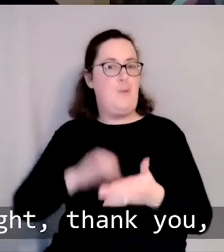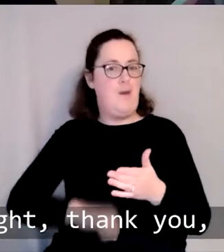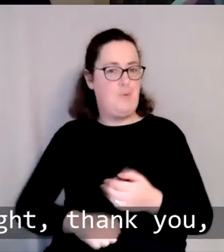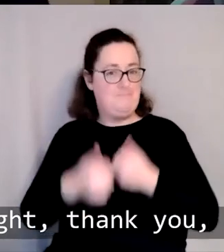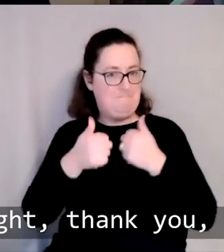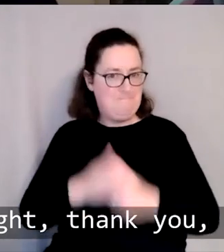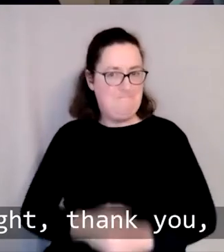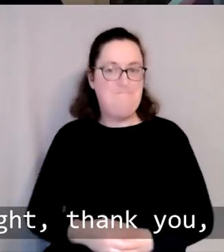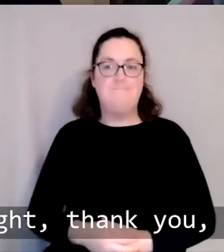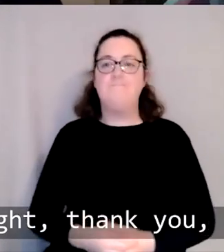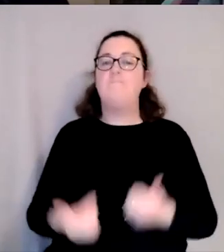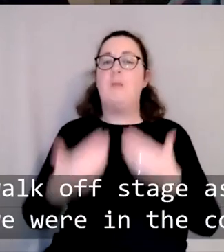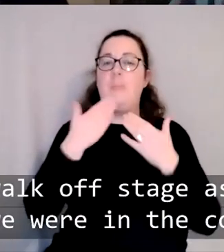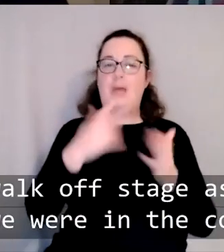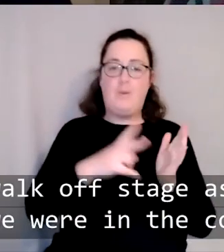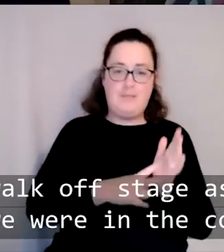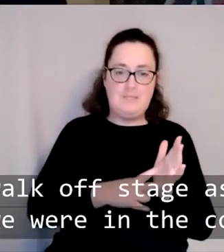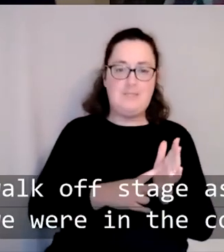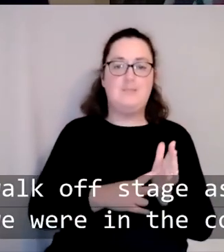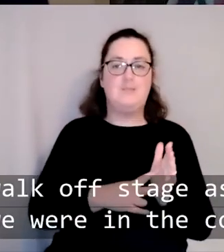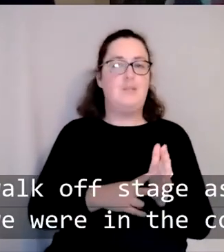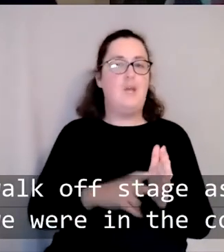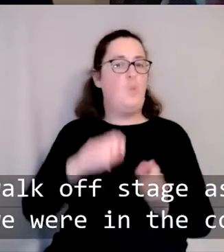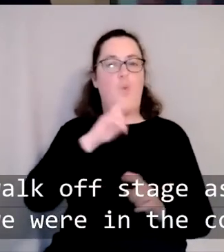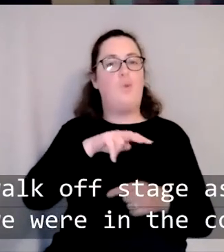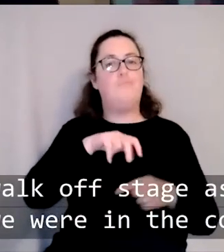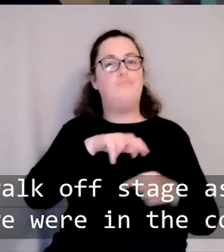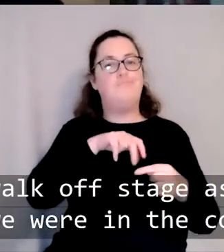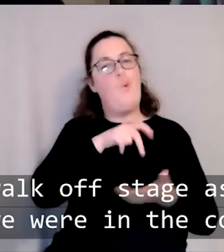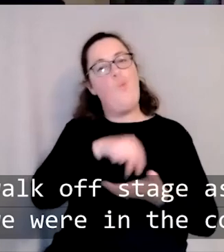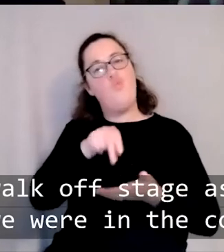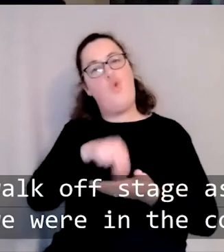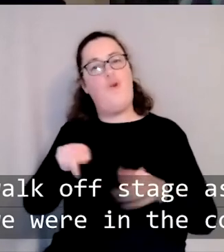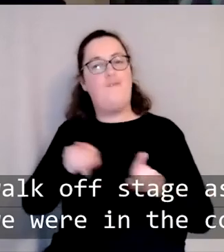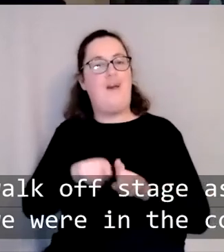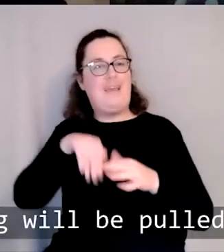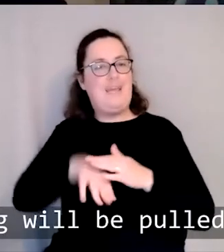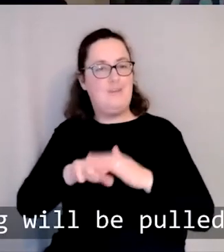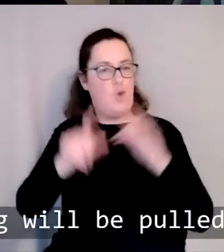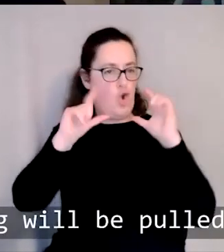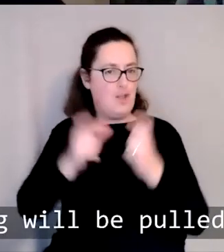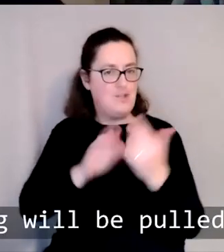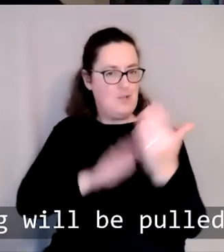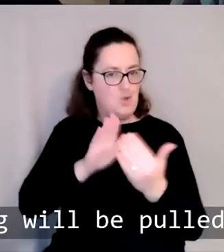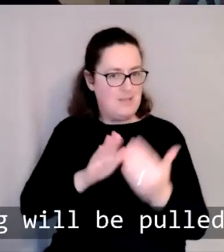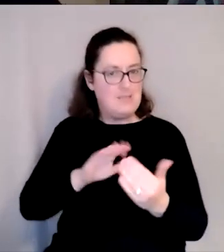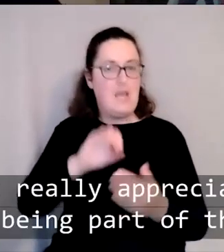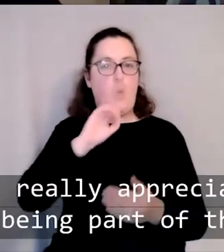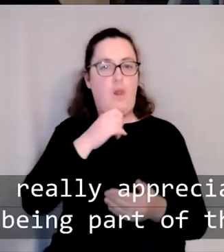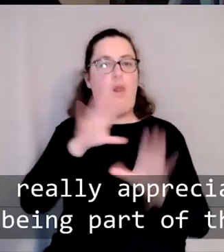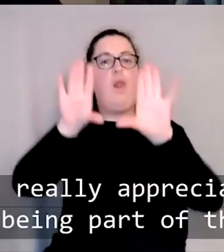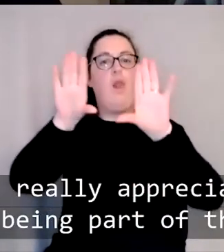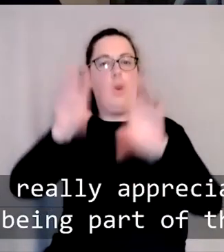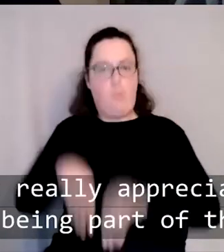right. Thank you, Vince. We won't walk off stage as we would do if we were in the college. We will now kind of, the plug will be pulled on us,